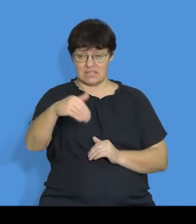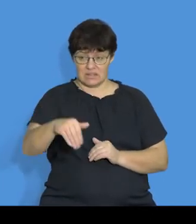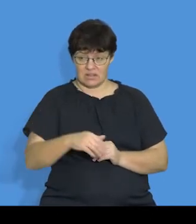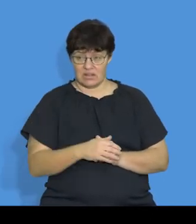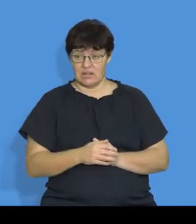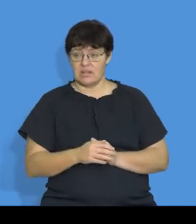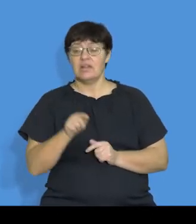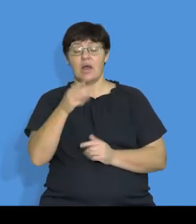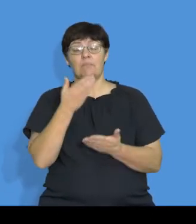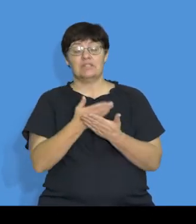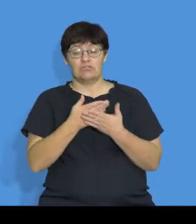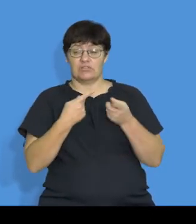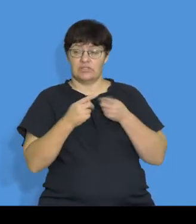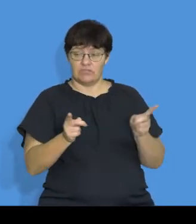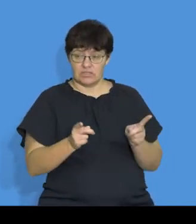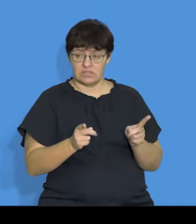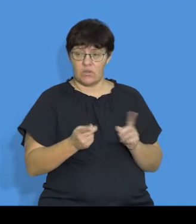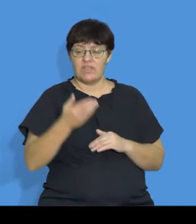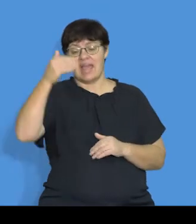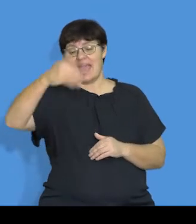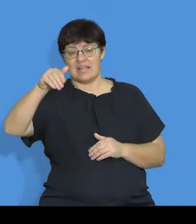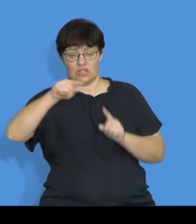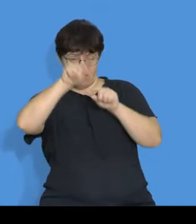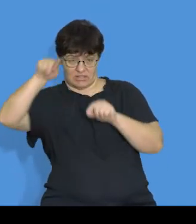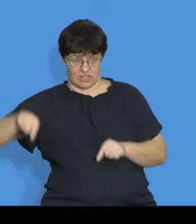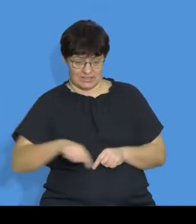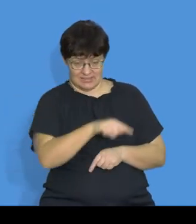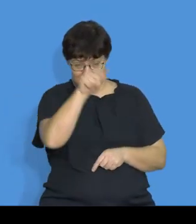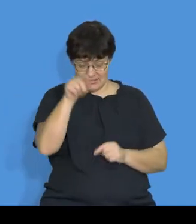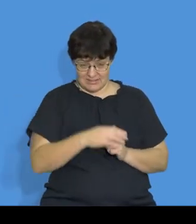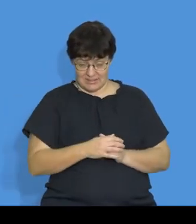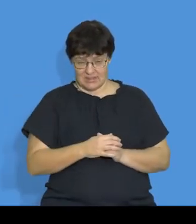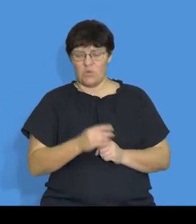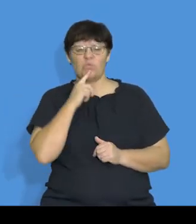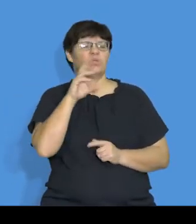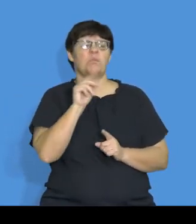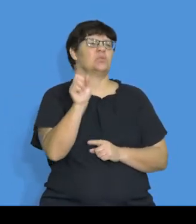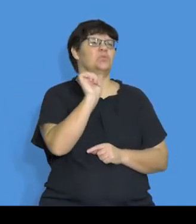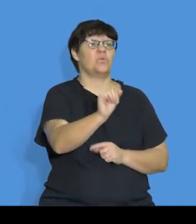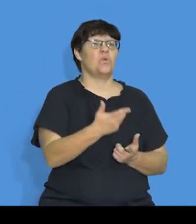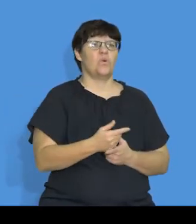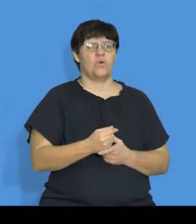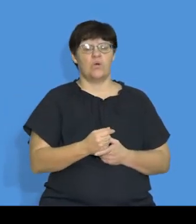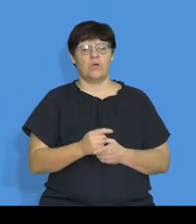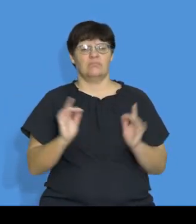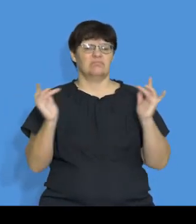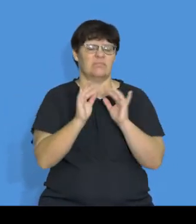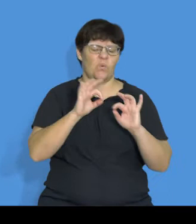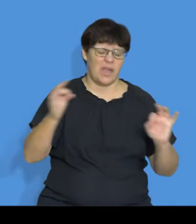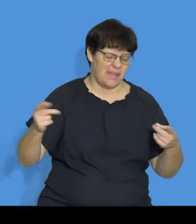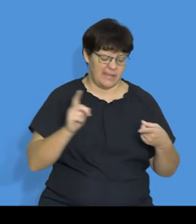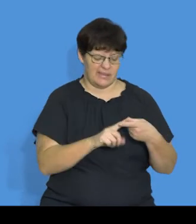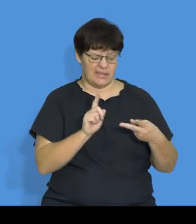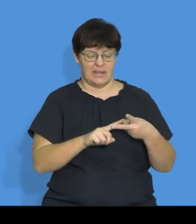the potential difference of the external circuit. So the external circuit, we're talking about your conducting wires as well as the